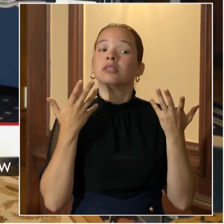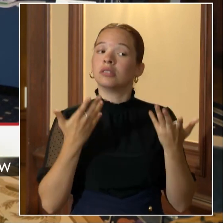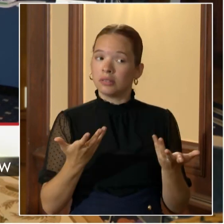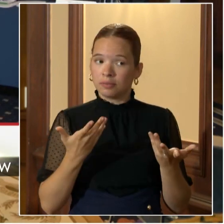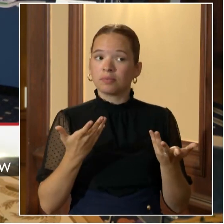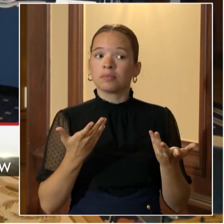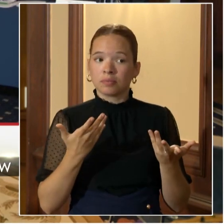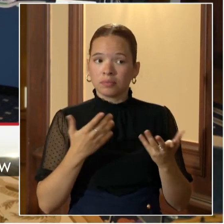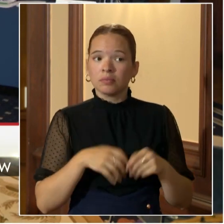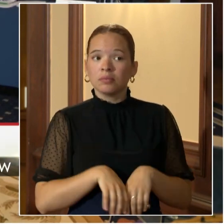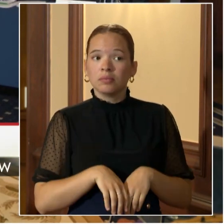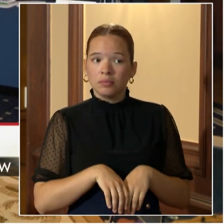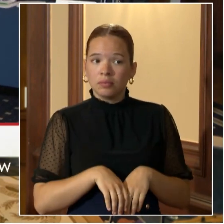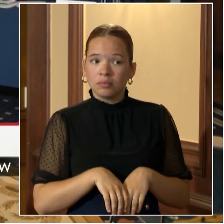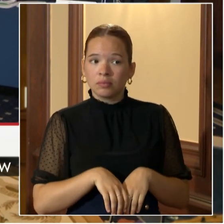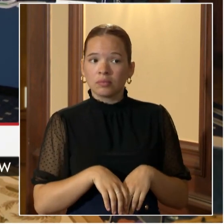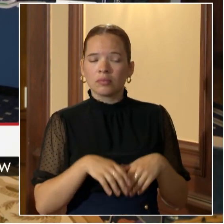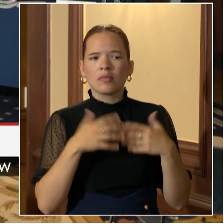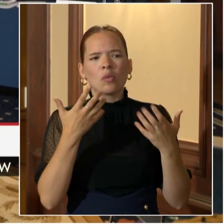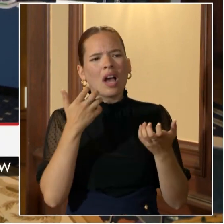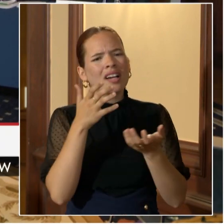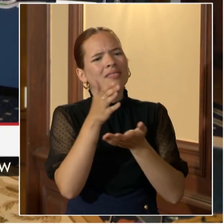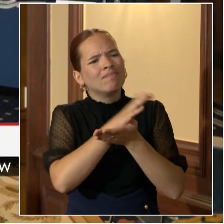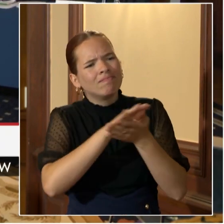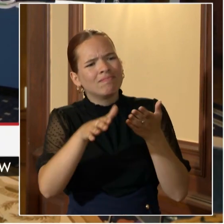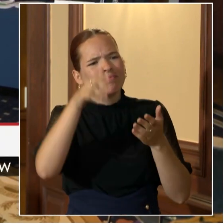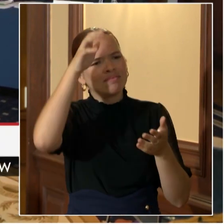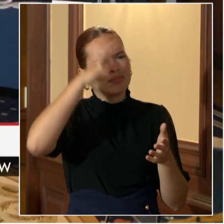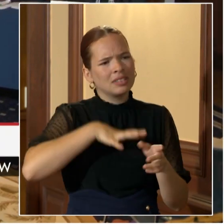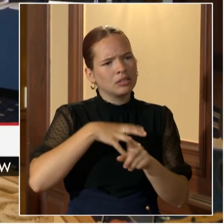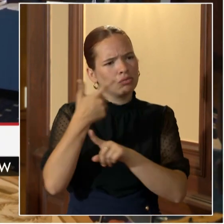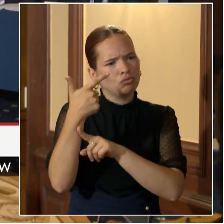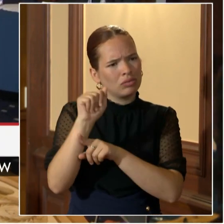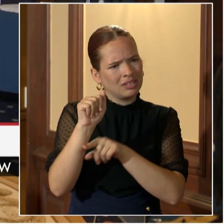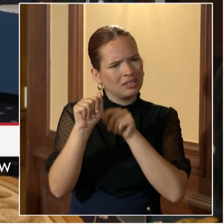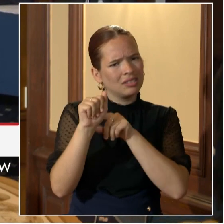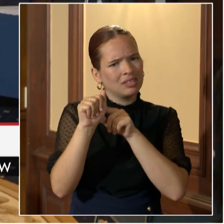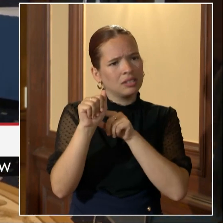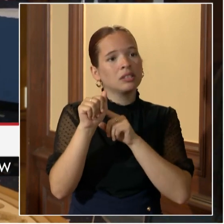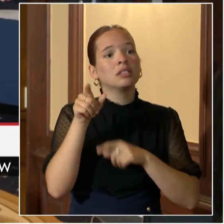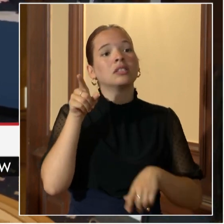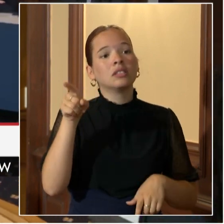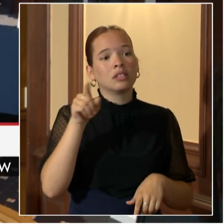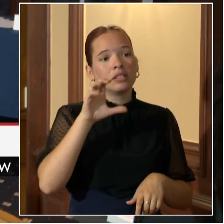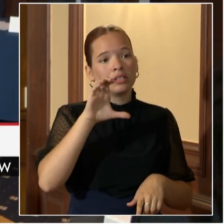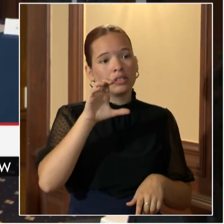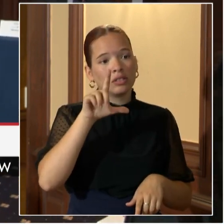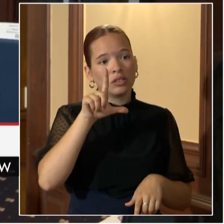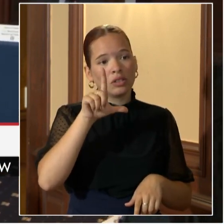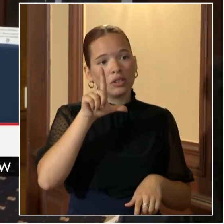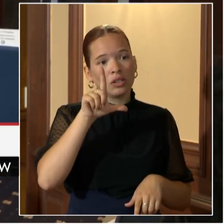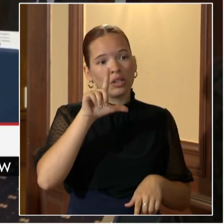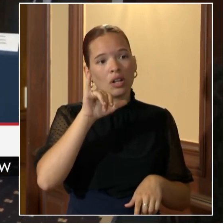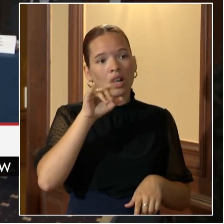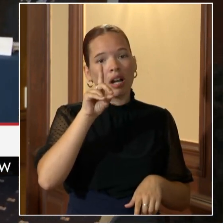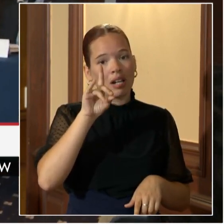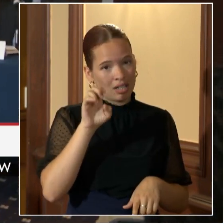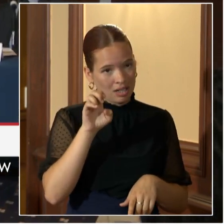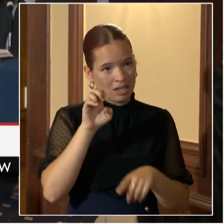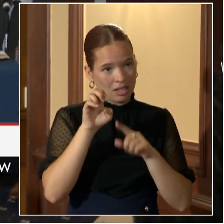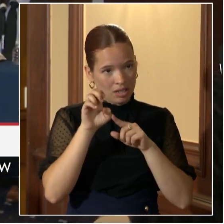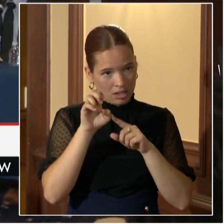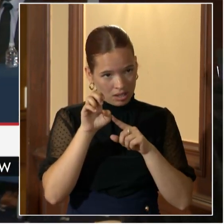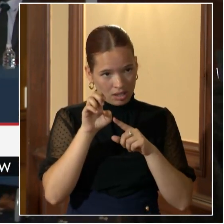Andrew Clyde, who's a Republican and has a colleague in Illinois who wants to,